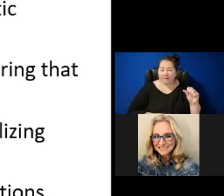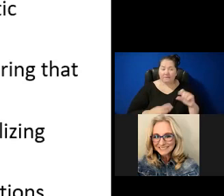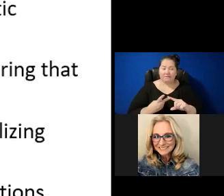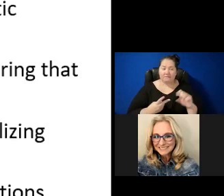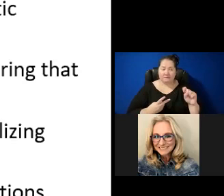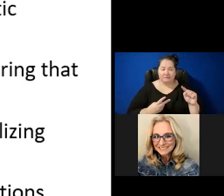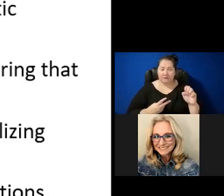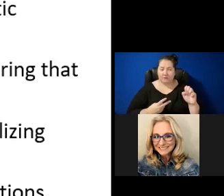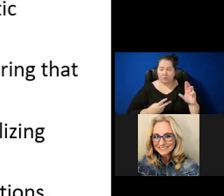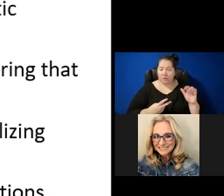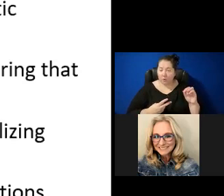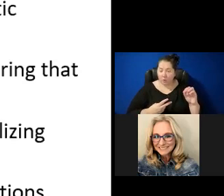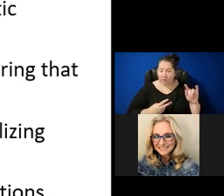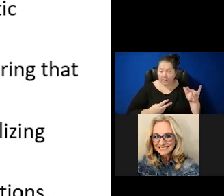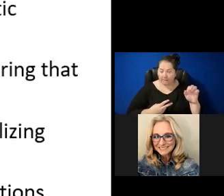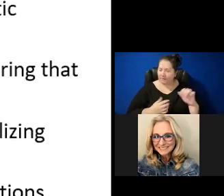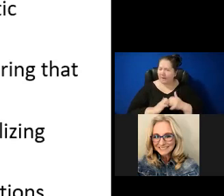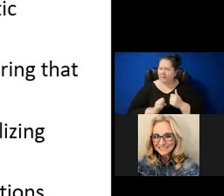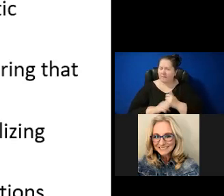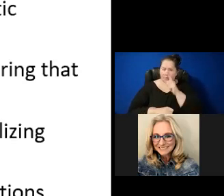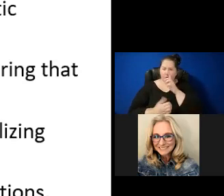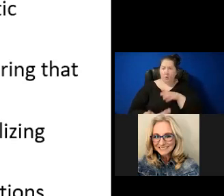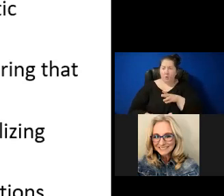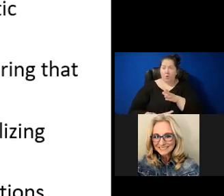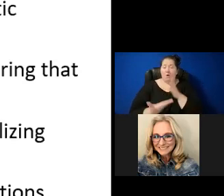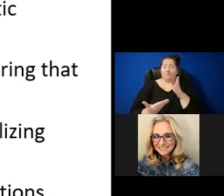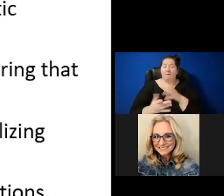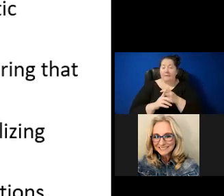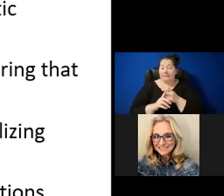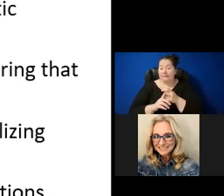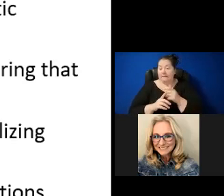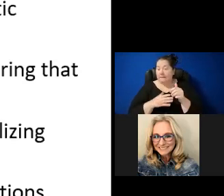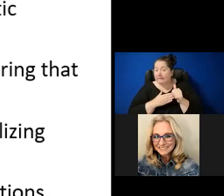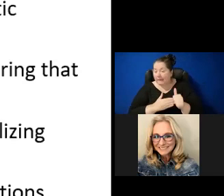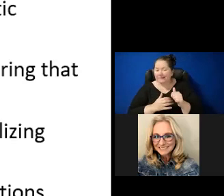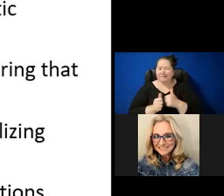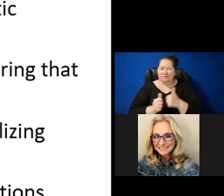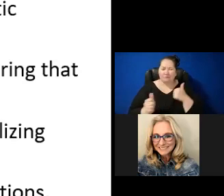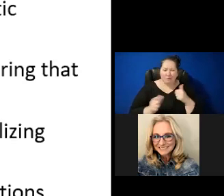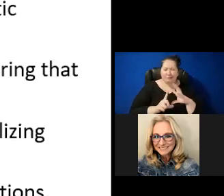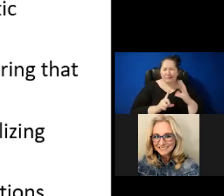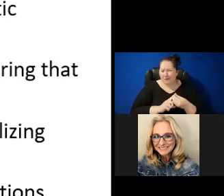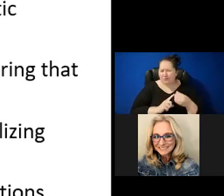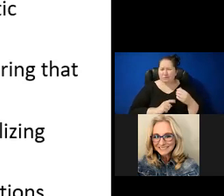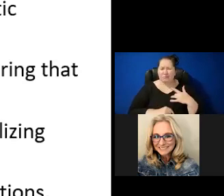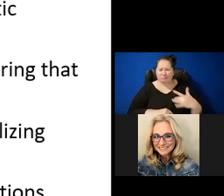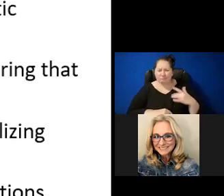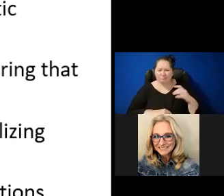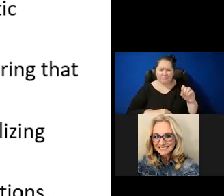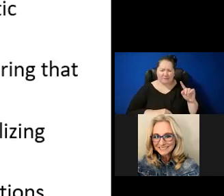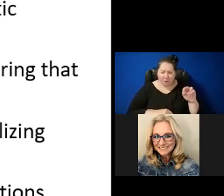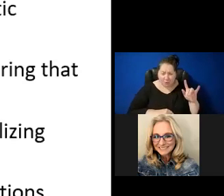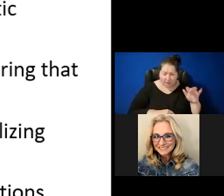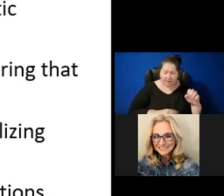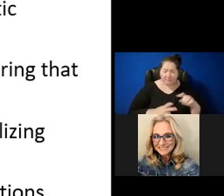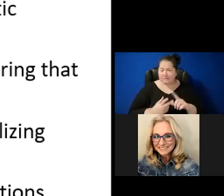So how do we ensure that we are offering guidance that is going to be avoiding of cultural stereotypes and biases, but